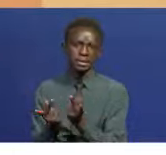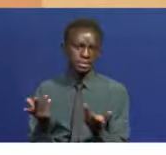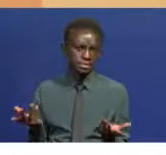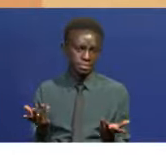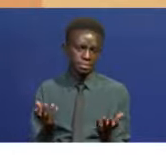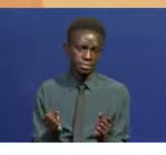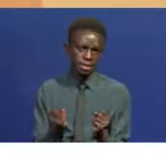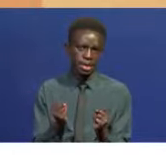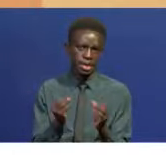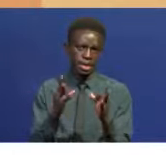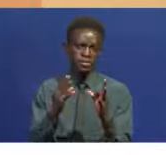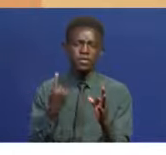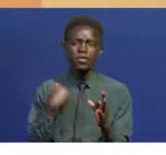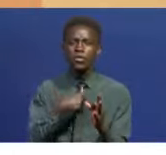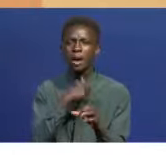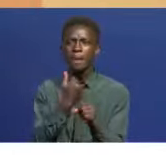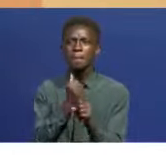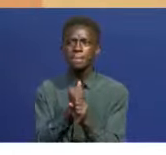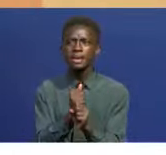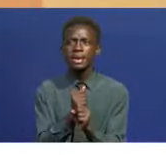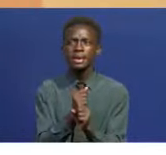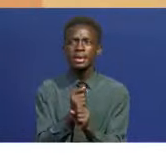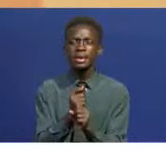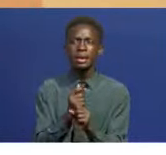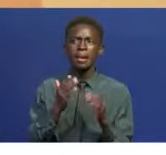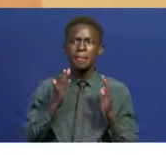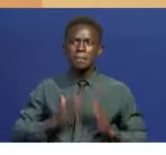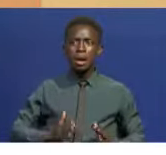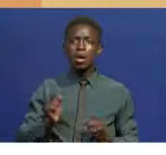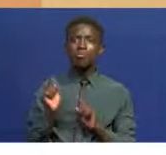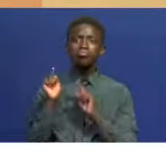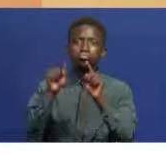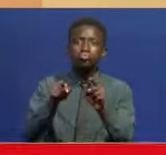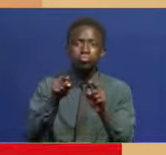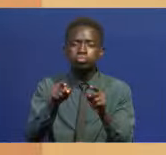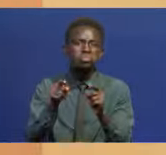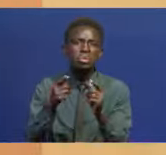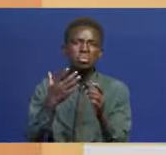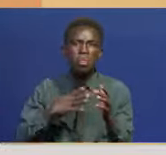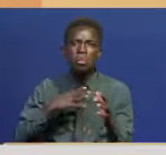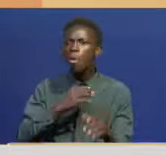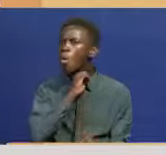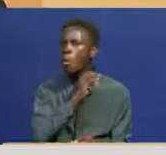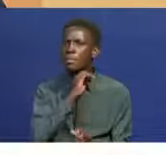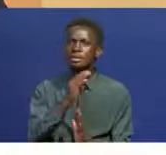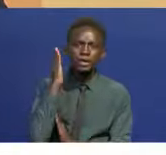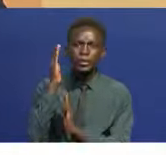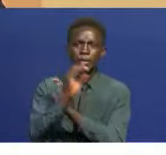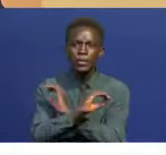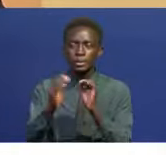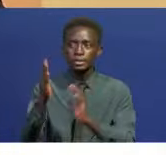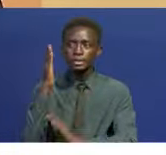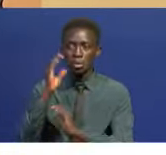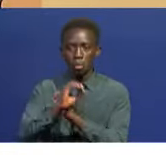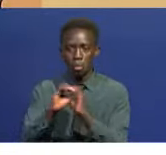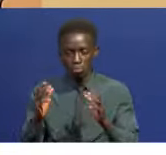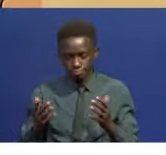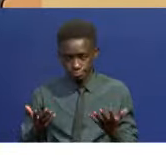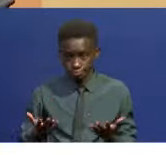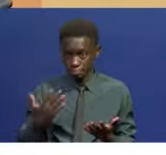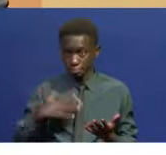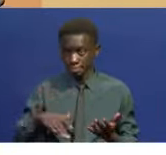redundancy on our own persons to go into that market where everybody is playing insecurity, then we are saying here, from an